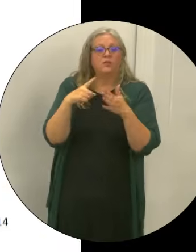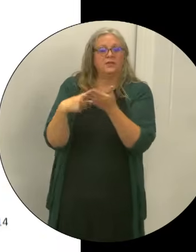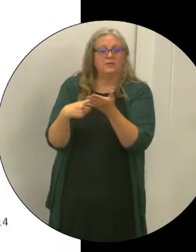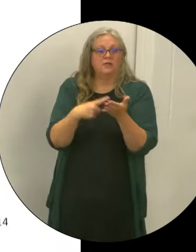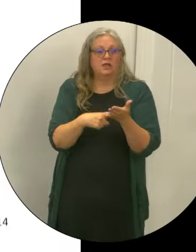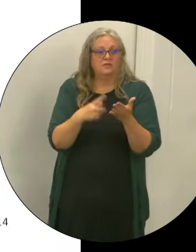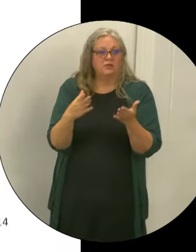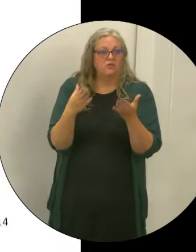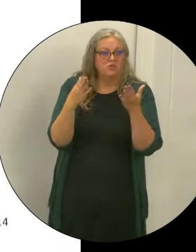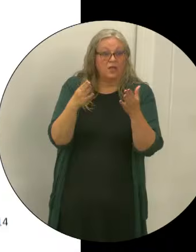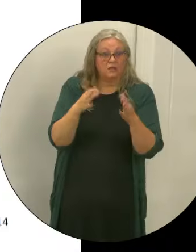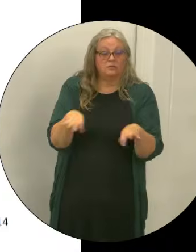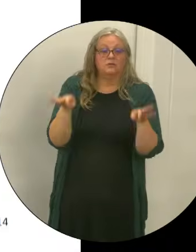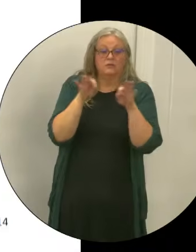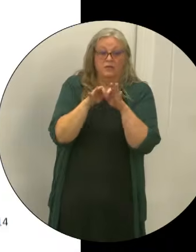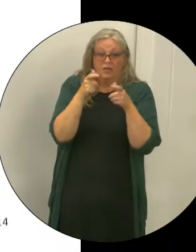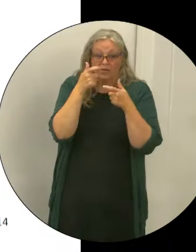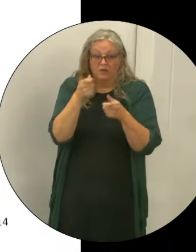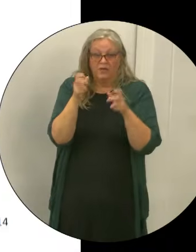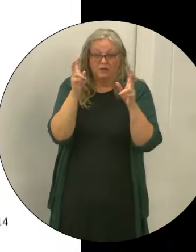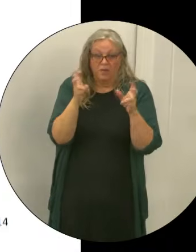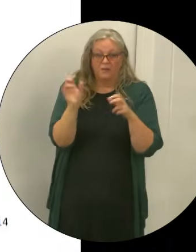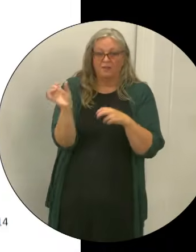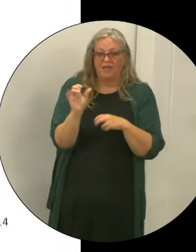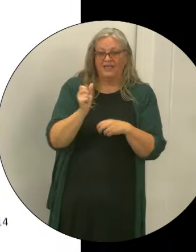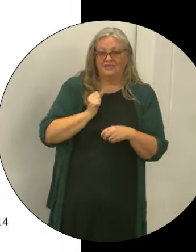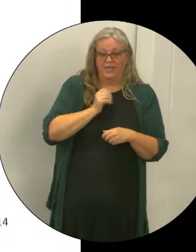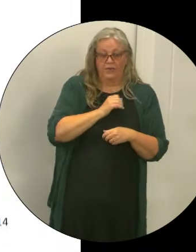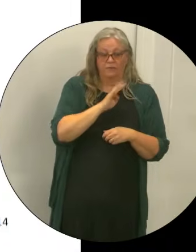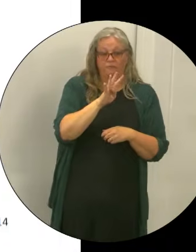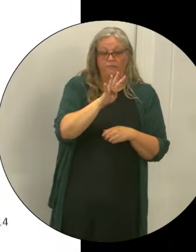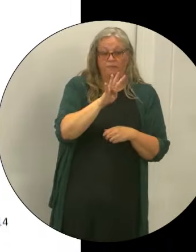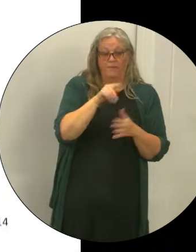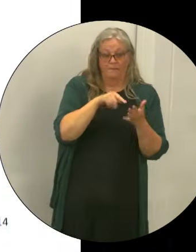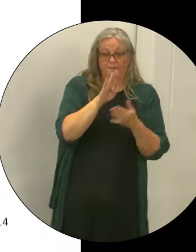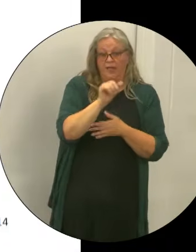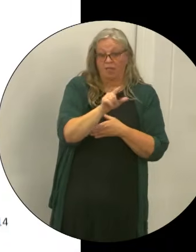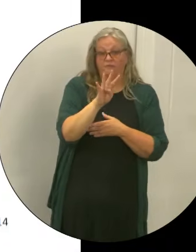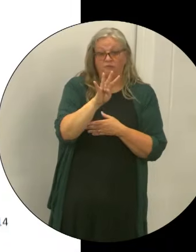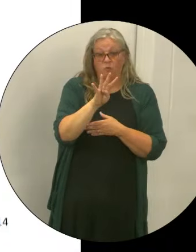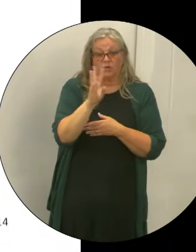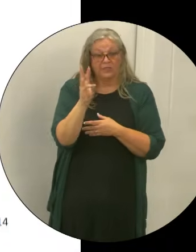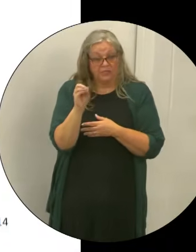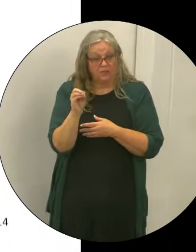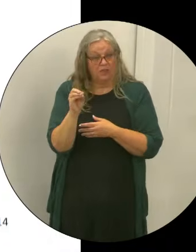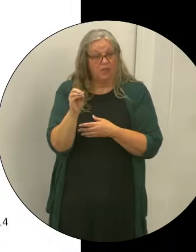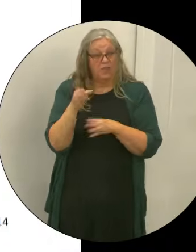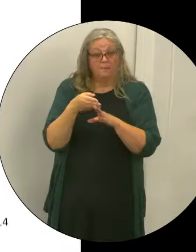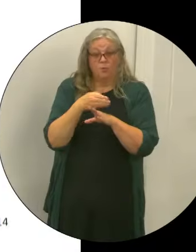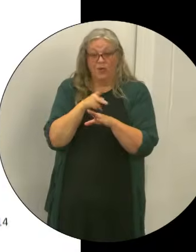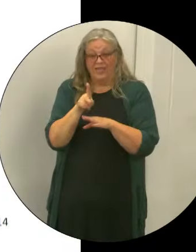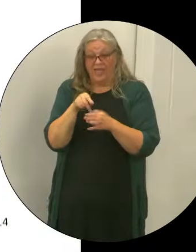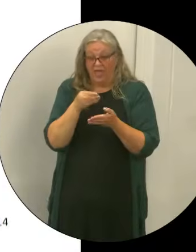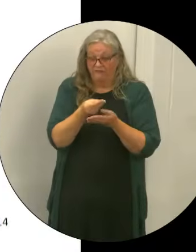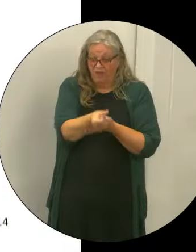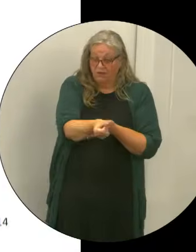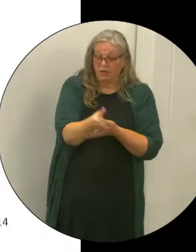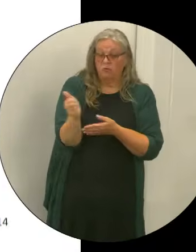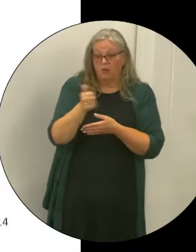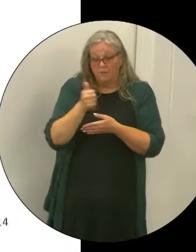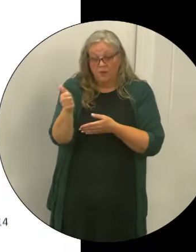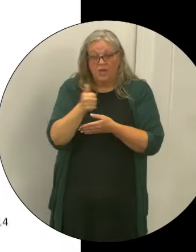suggest significant interest in topics such as Senate Bill 460 implementation and tweaks, pre-K funding, and